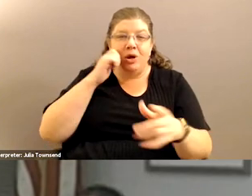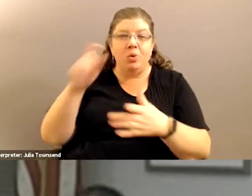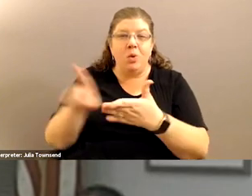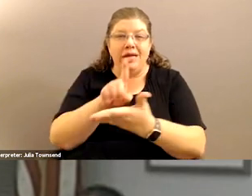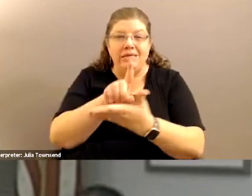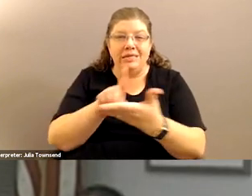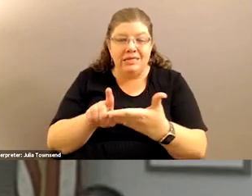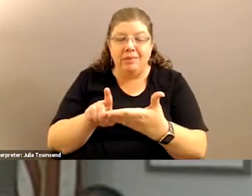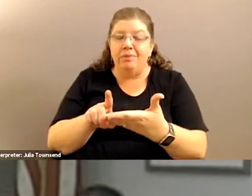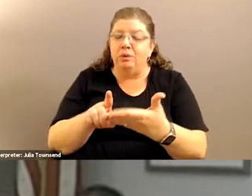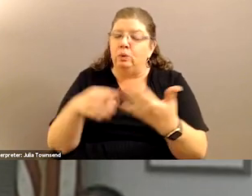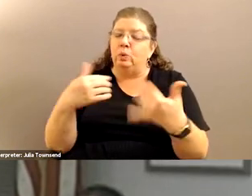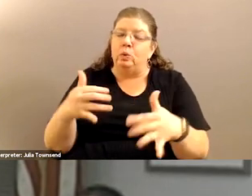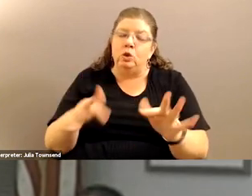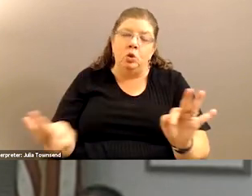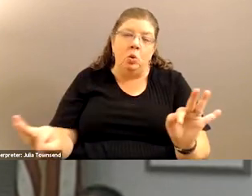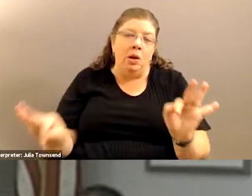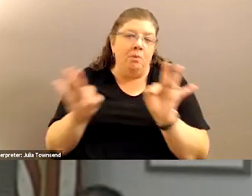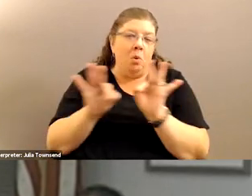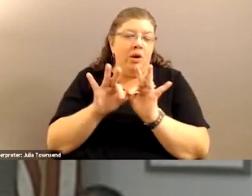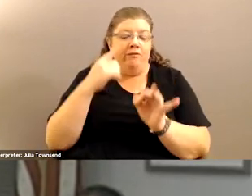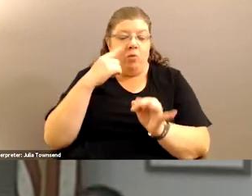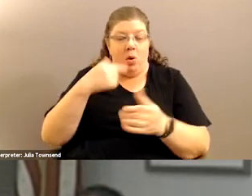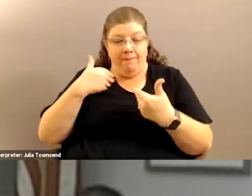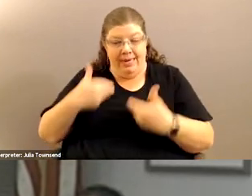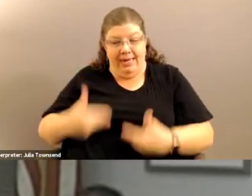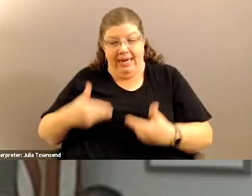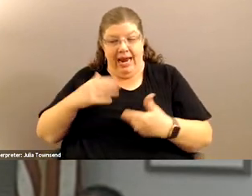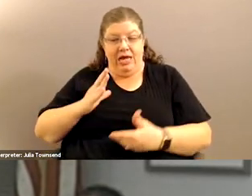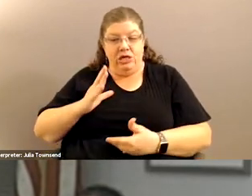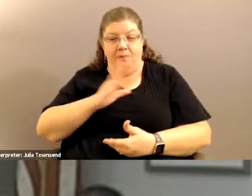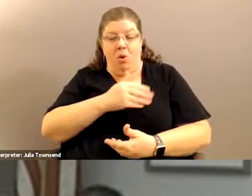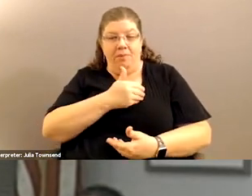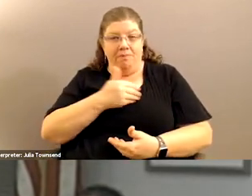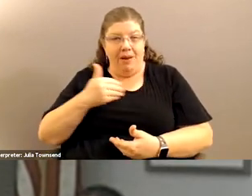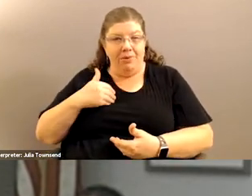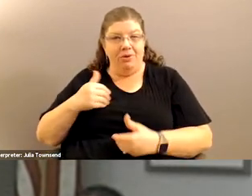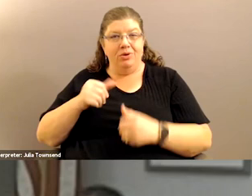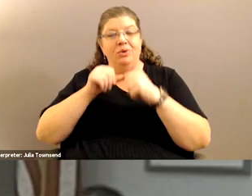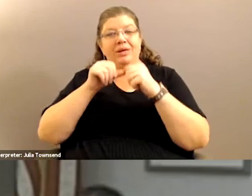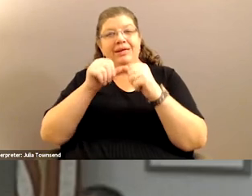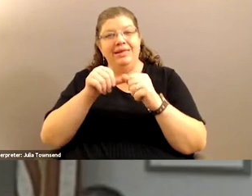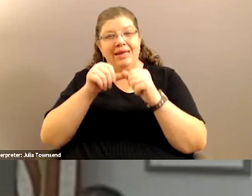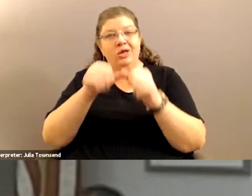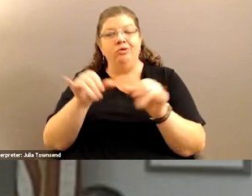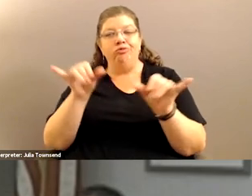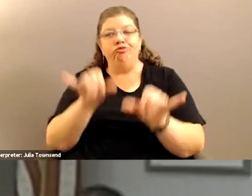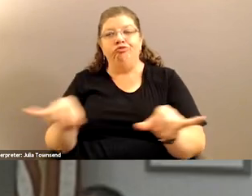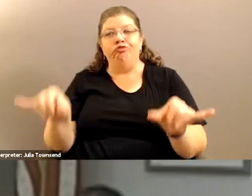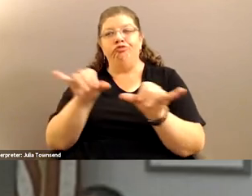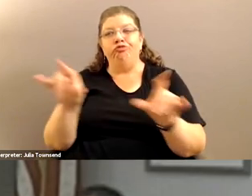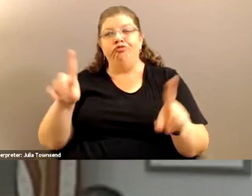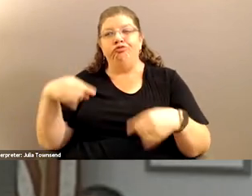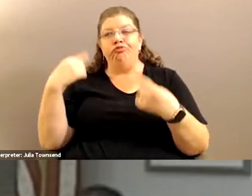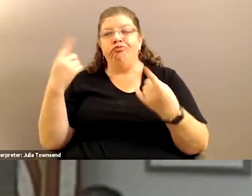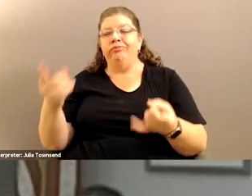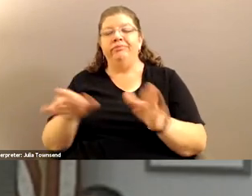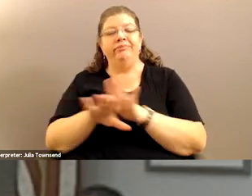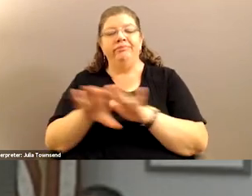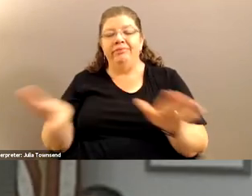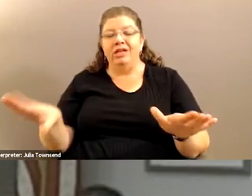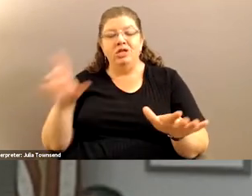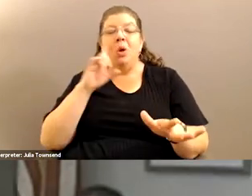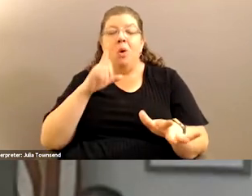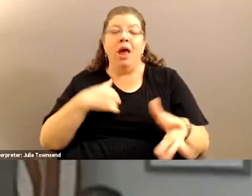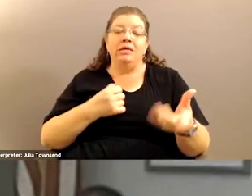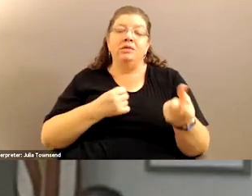too important for this for me as a board member to continue along in the status quo and so therefore i support